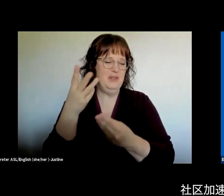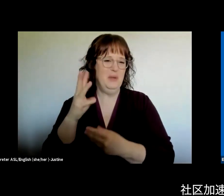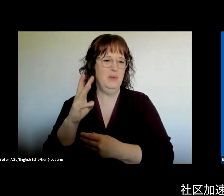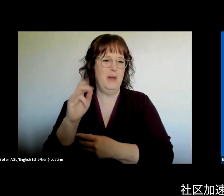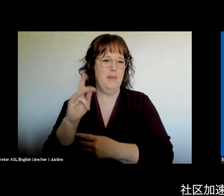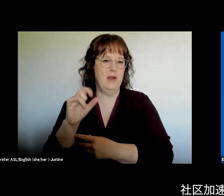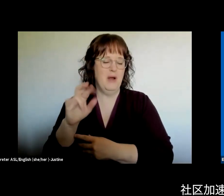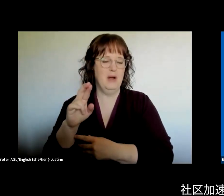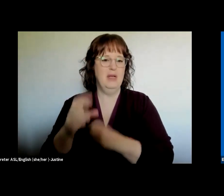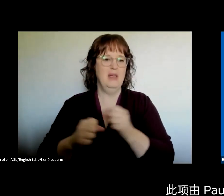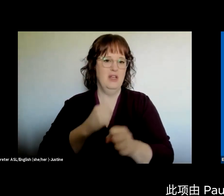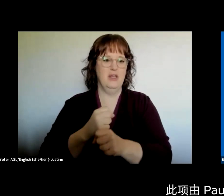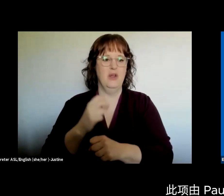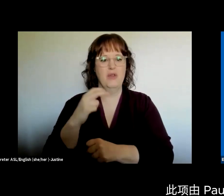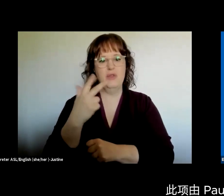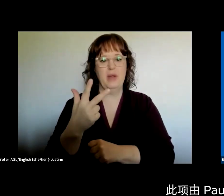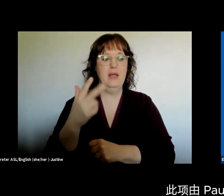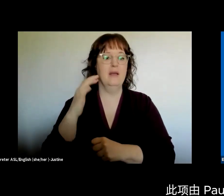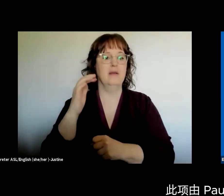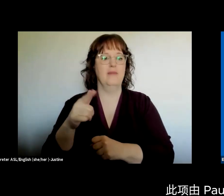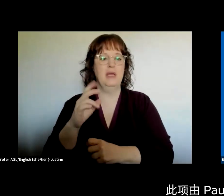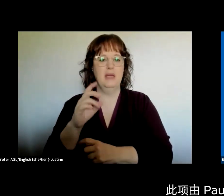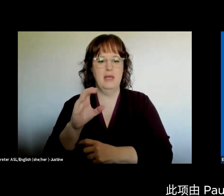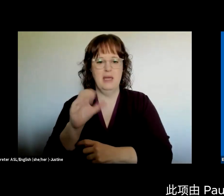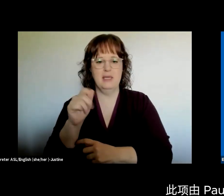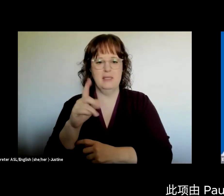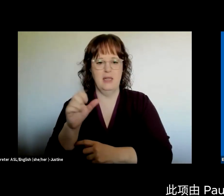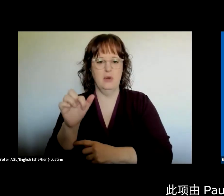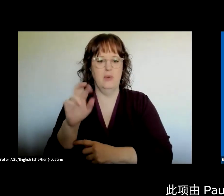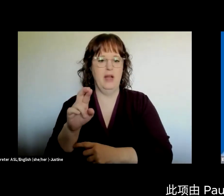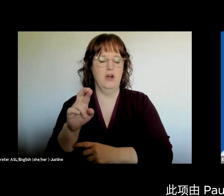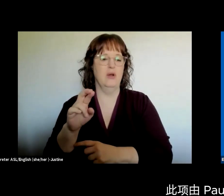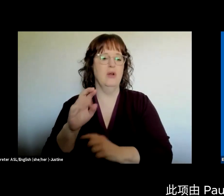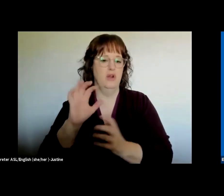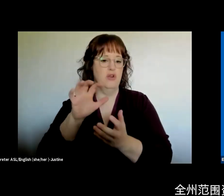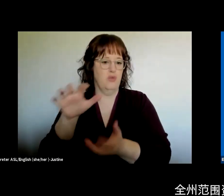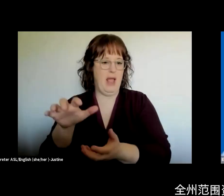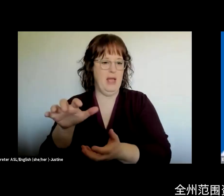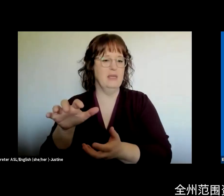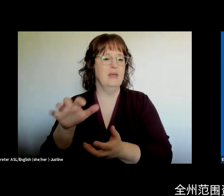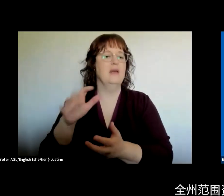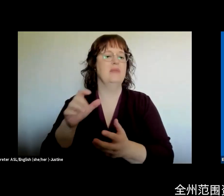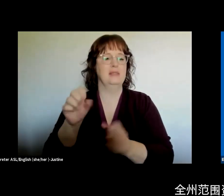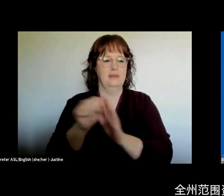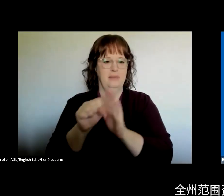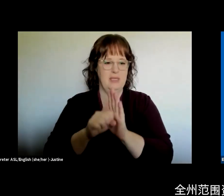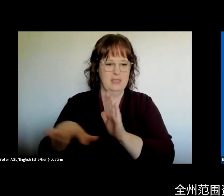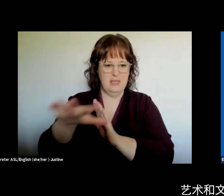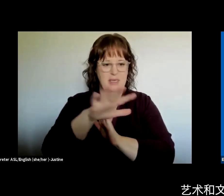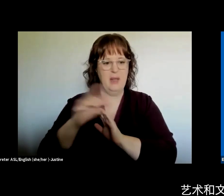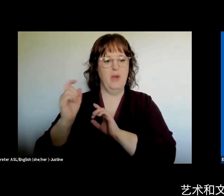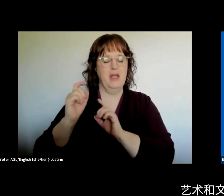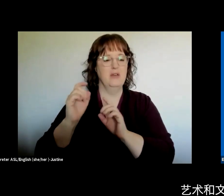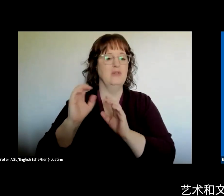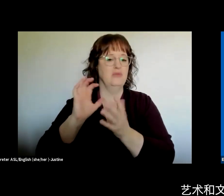the Community Accelerator Grant, a statewide grant program funded by the Paul G. Allen Family Foundation and intended to provide essential capital